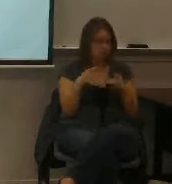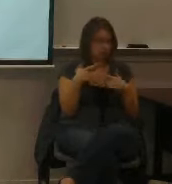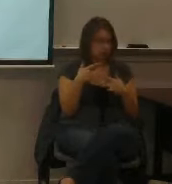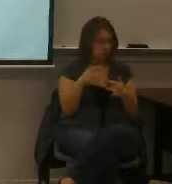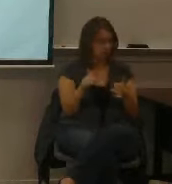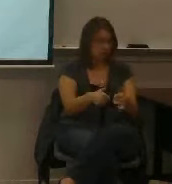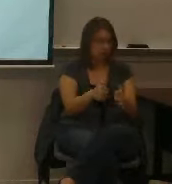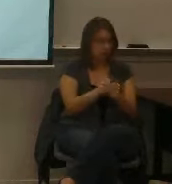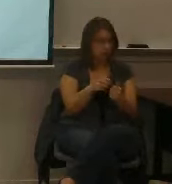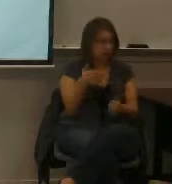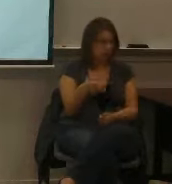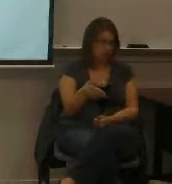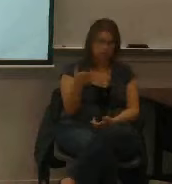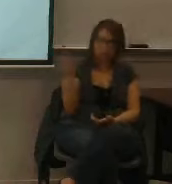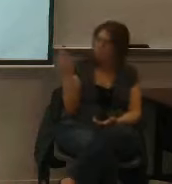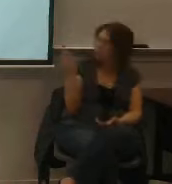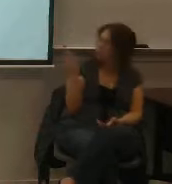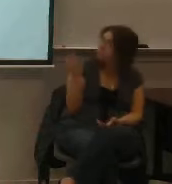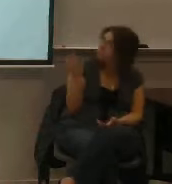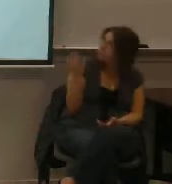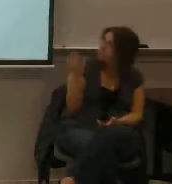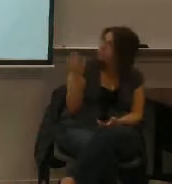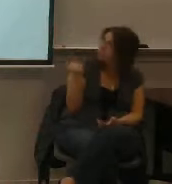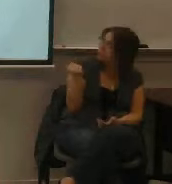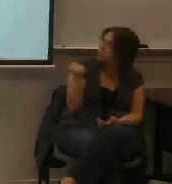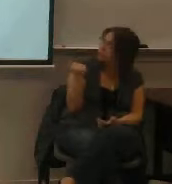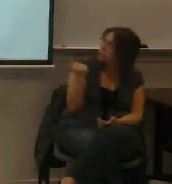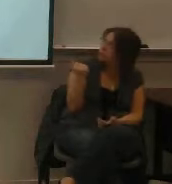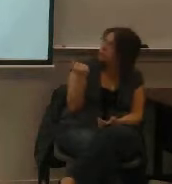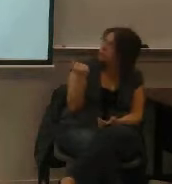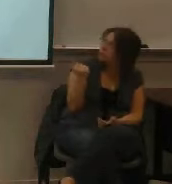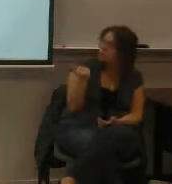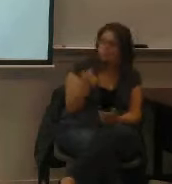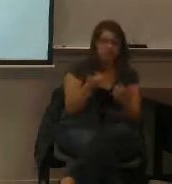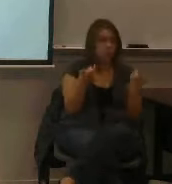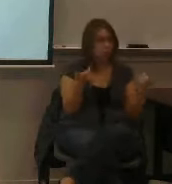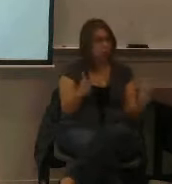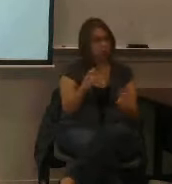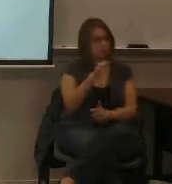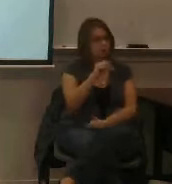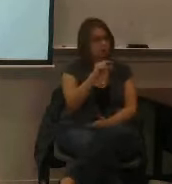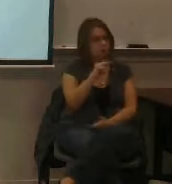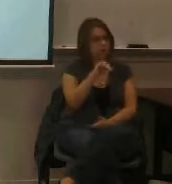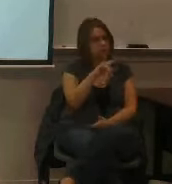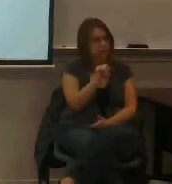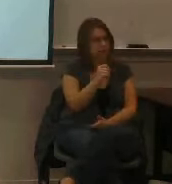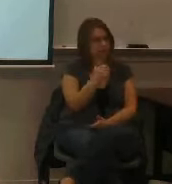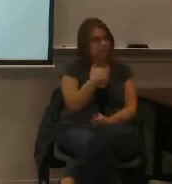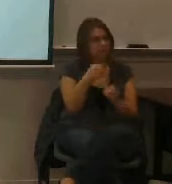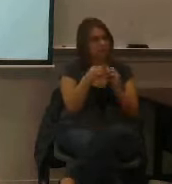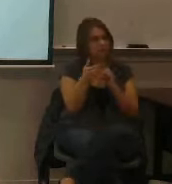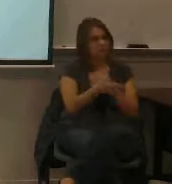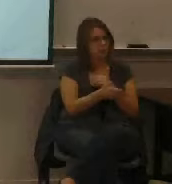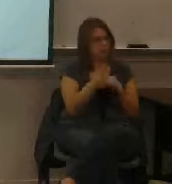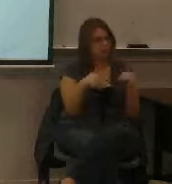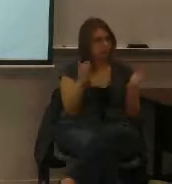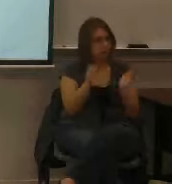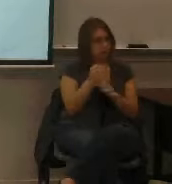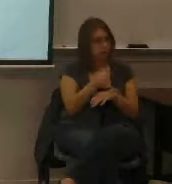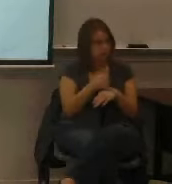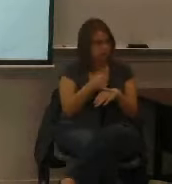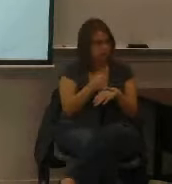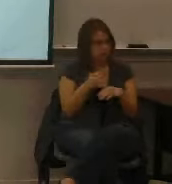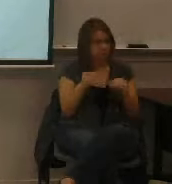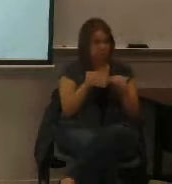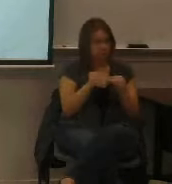tend to hold. And some of our examples were fish examples. Large continents have more fish on them than small islands do,